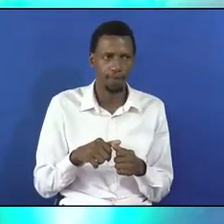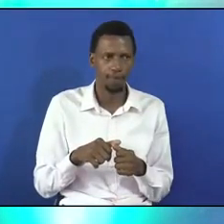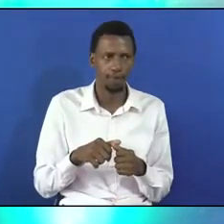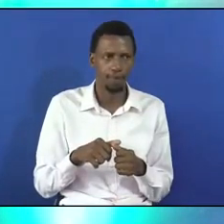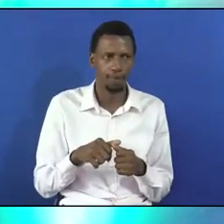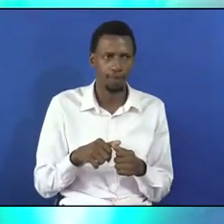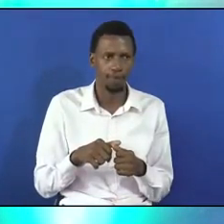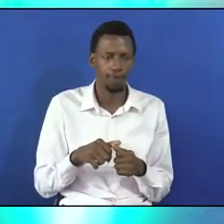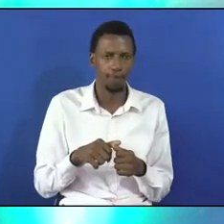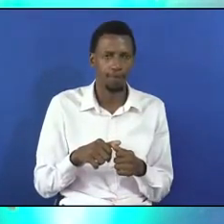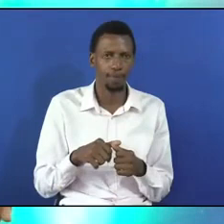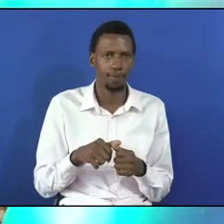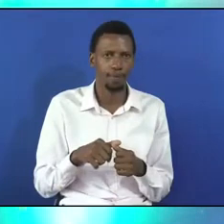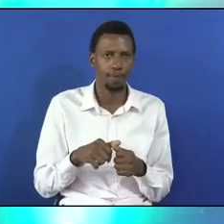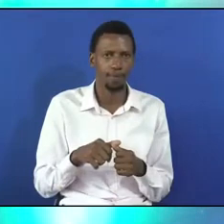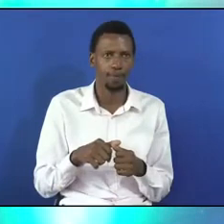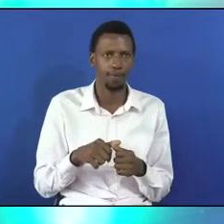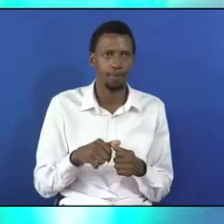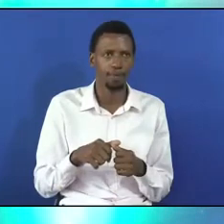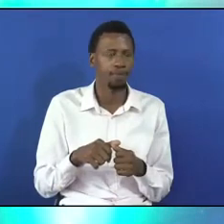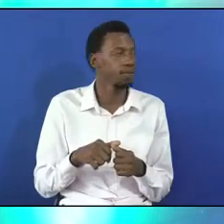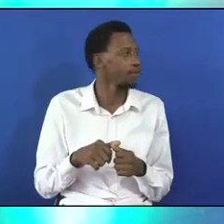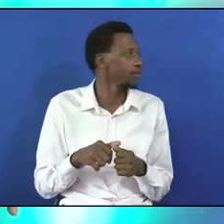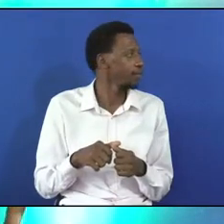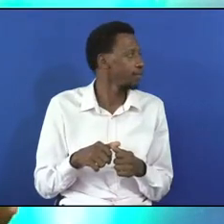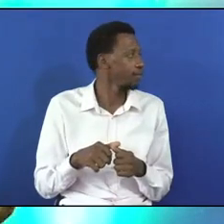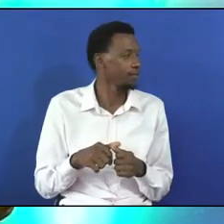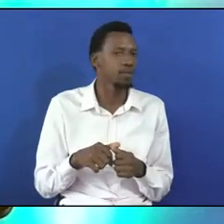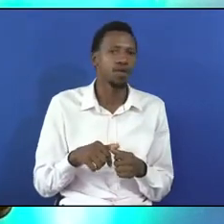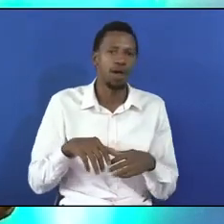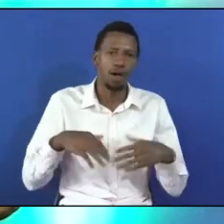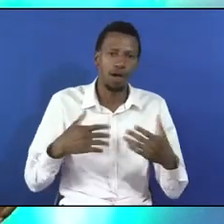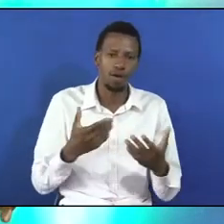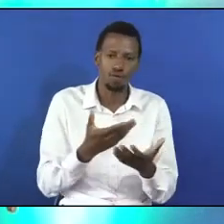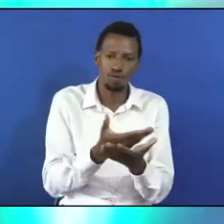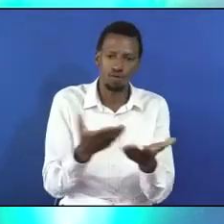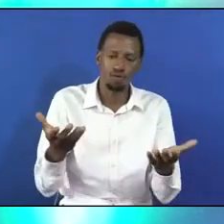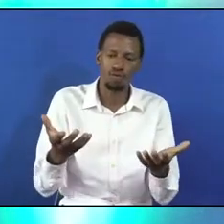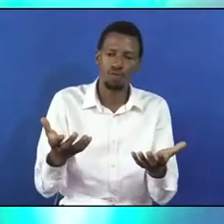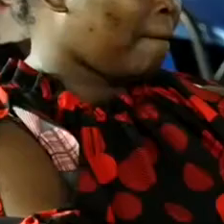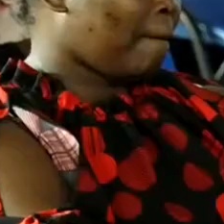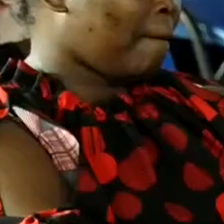the welcome that I received from you people,